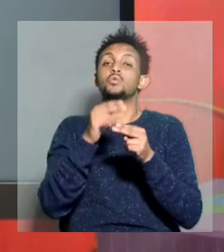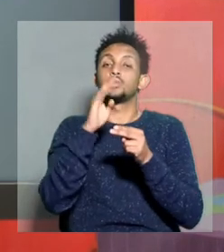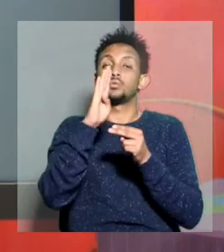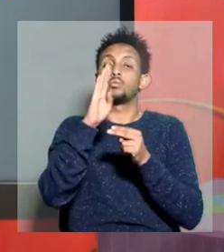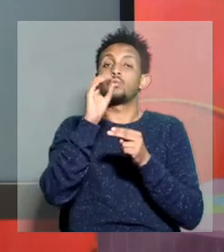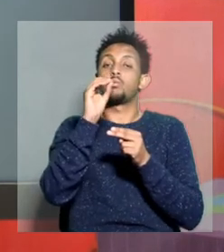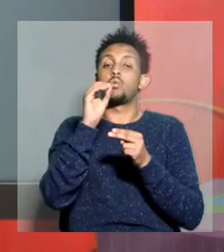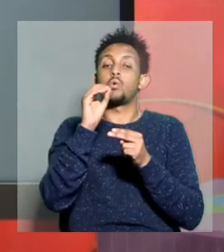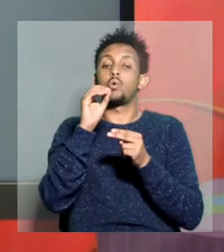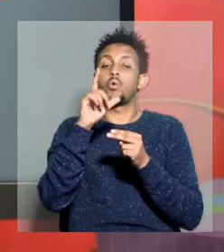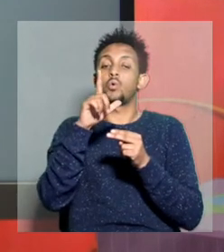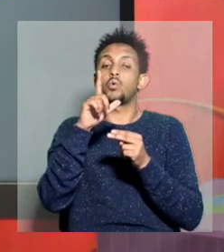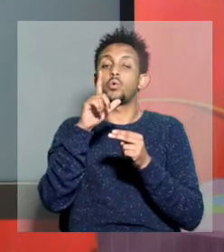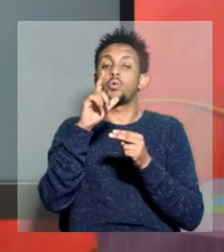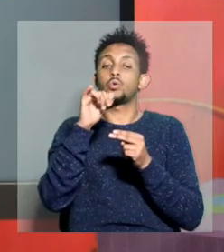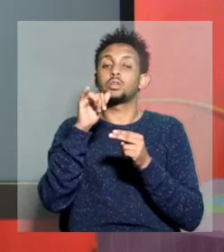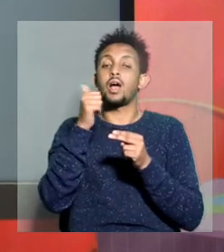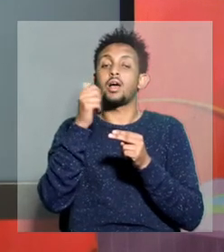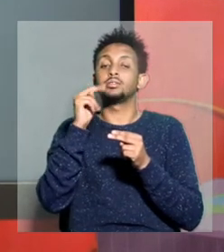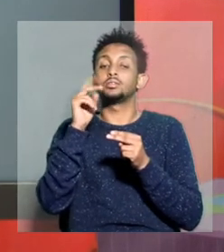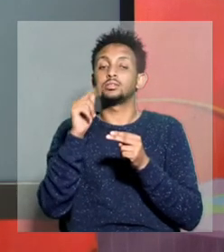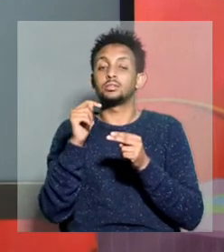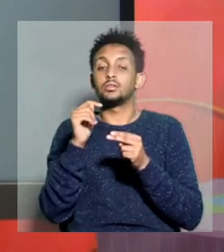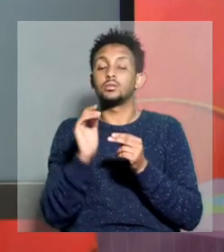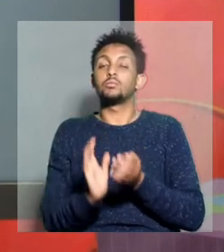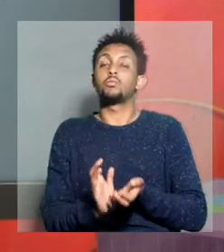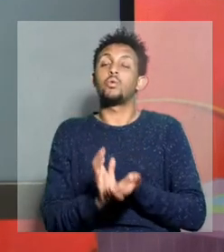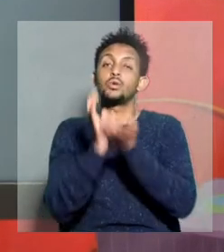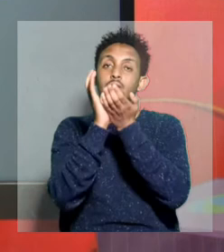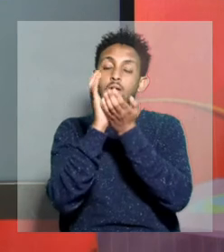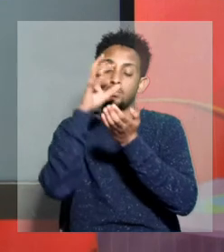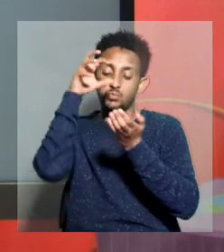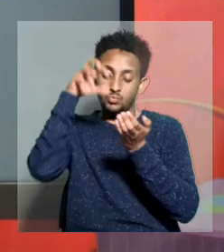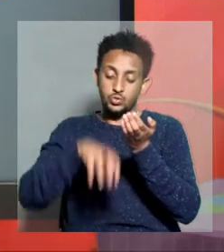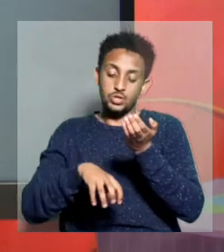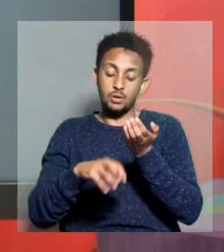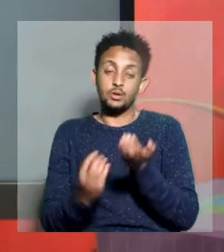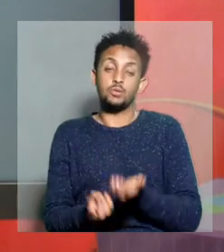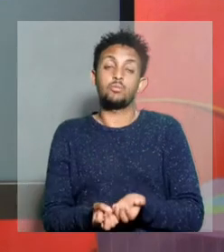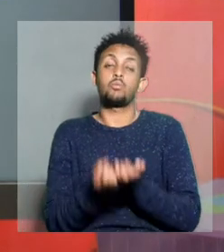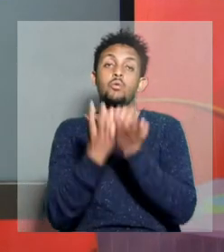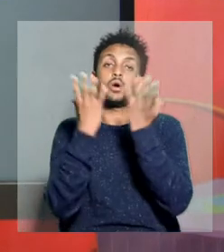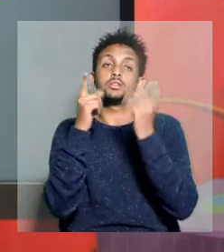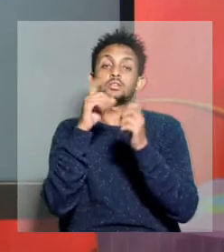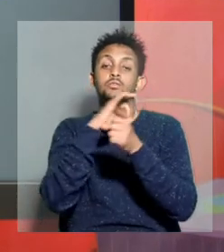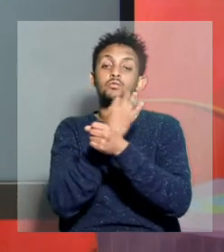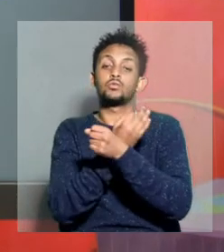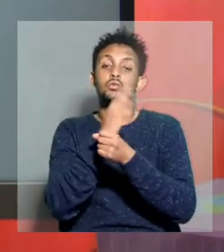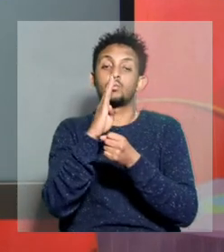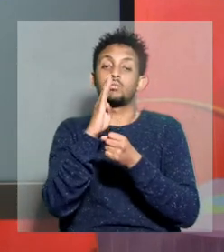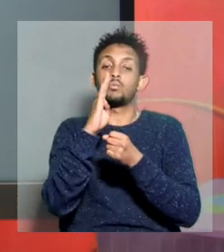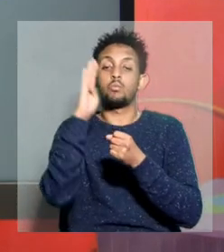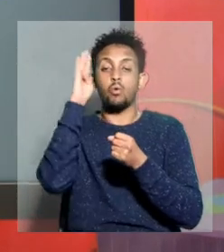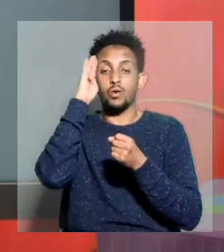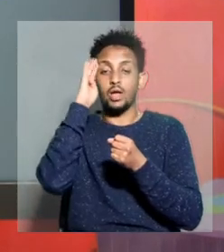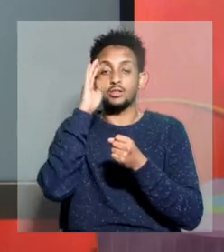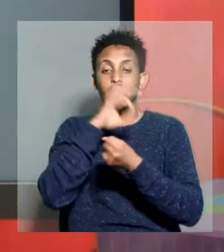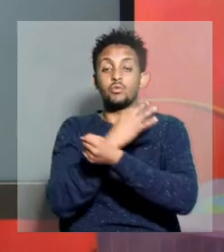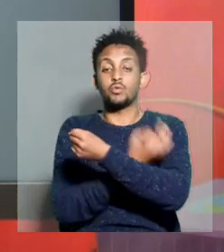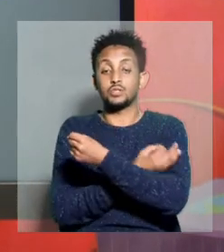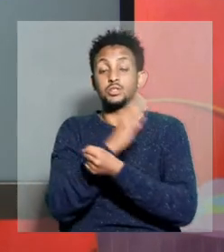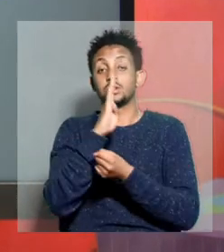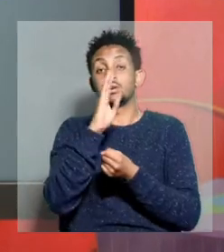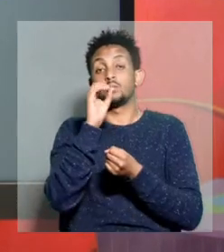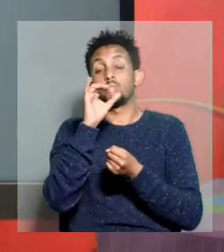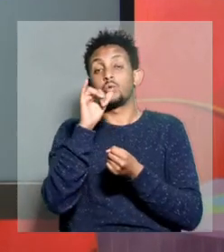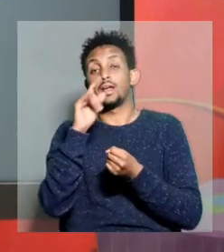buoyant force. We call it to be buoyant force, buoyed up or pushed up. So this force is known to be buoyant force. And that buoyant